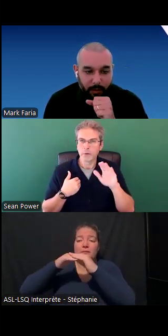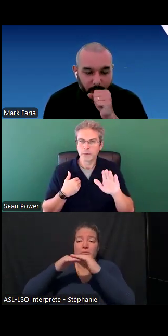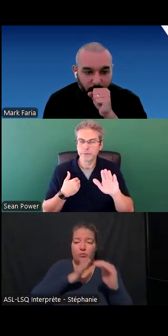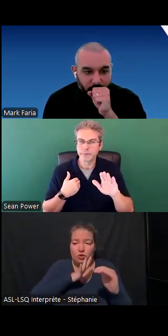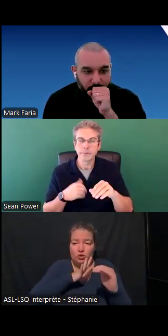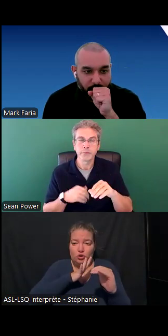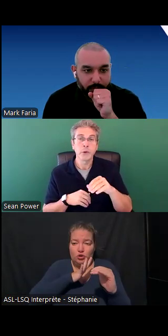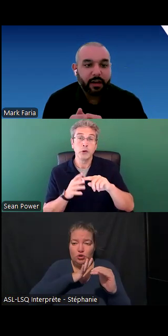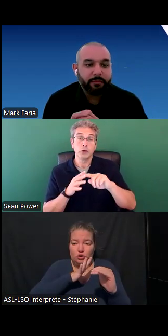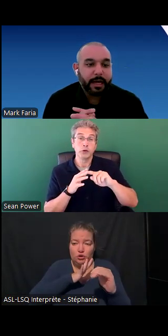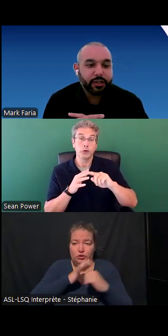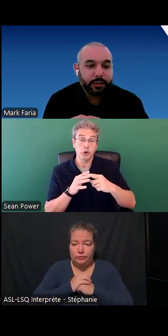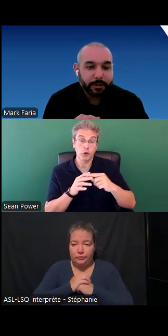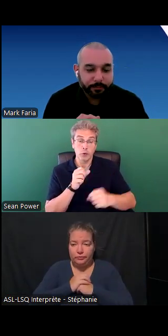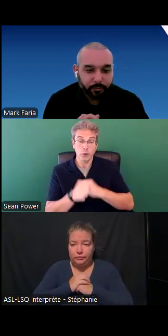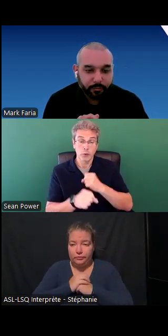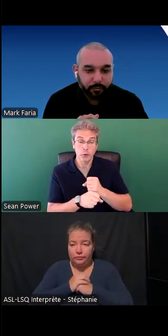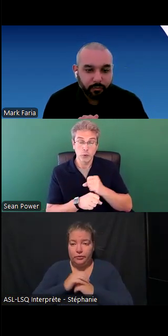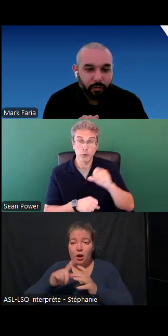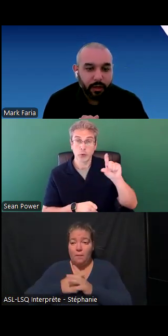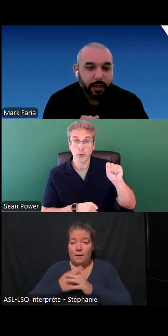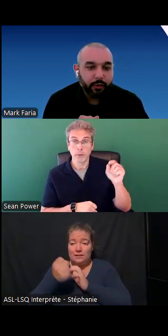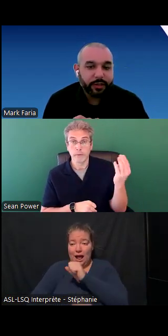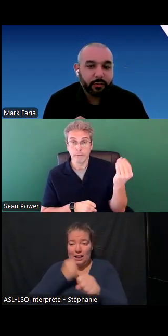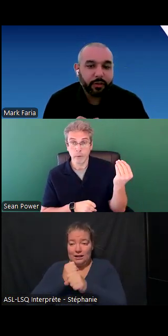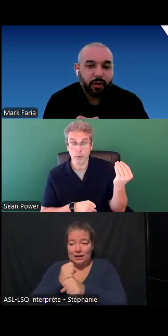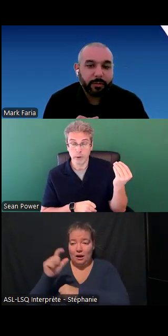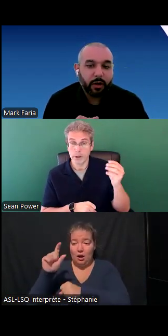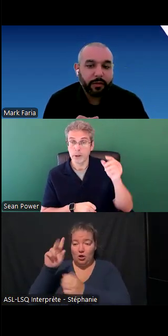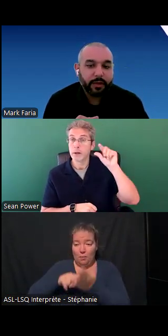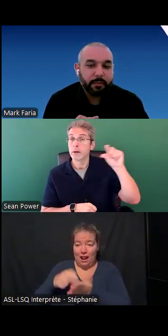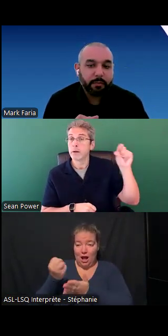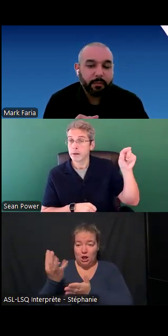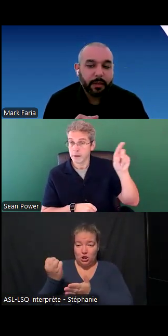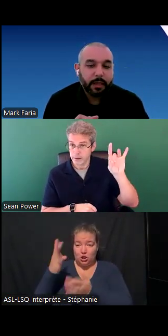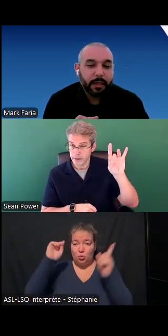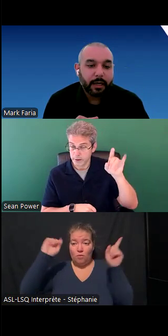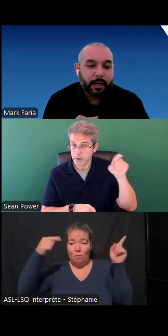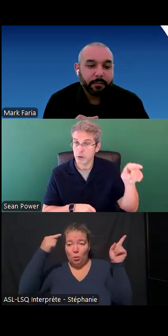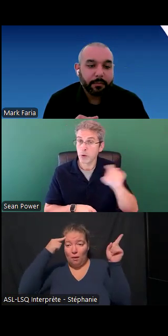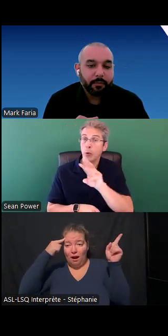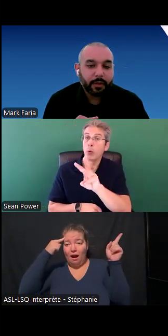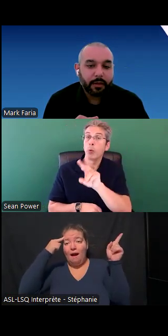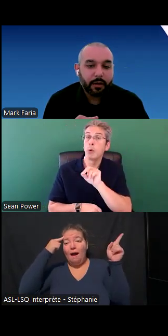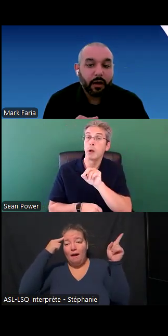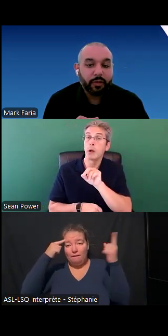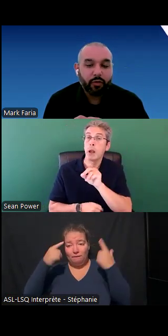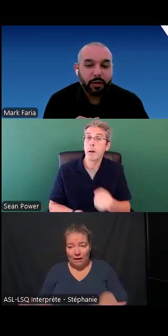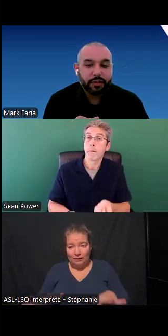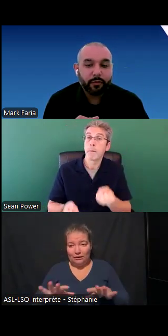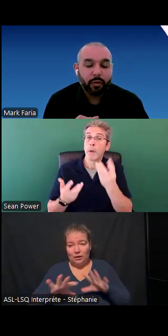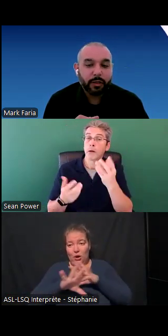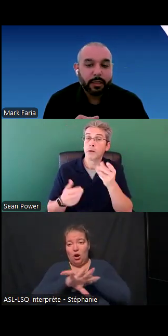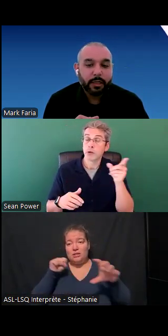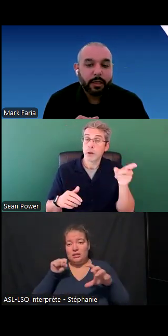2014, the government actually increased the withdrawal limit um, on